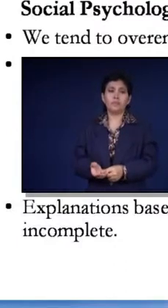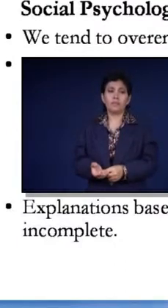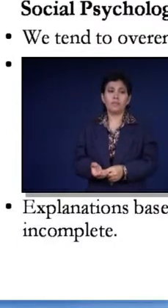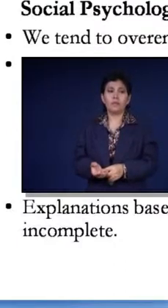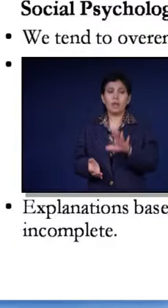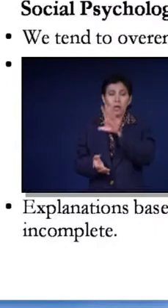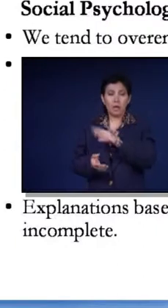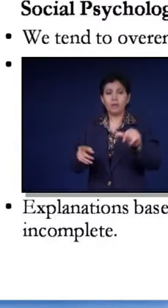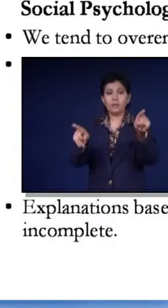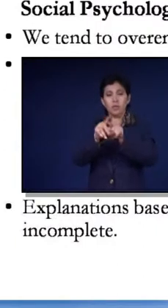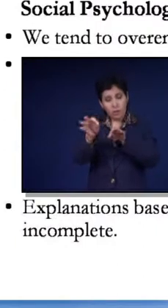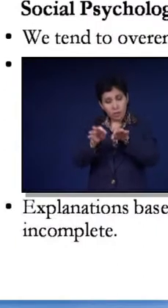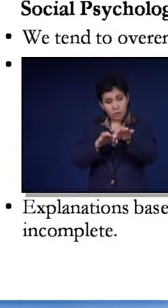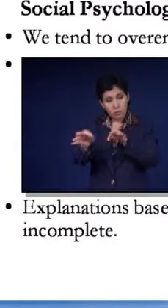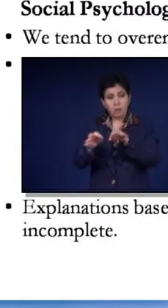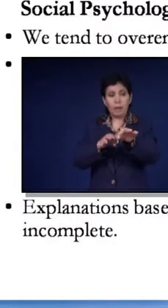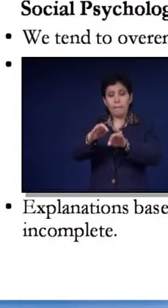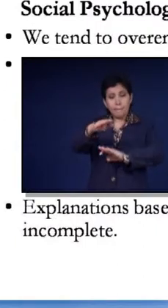And also explanation based